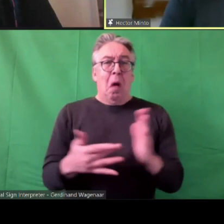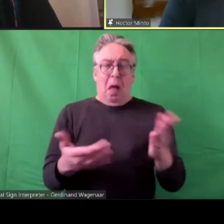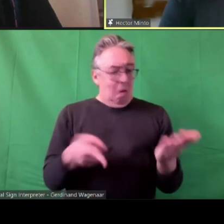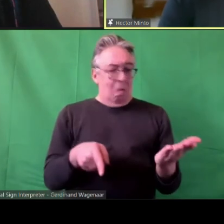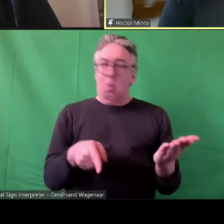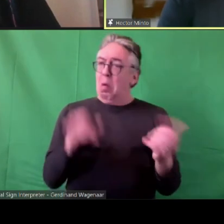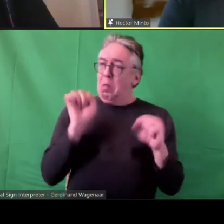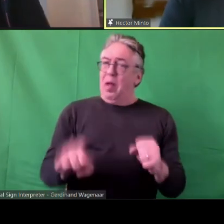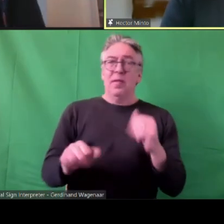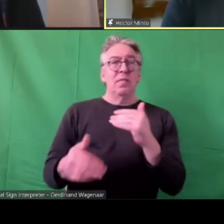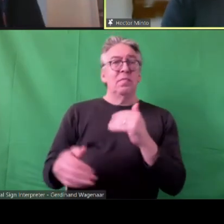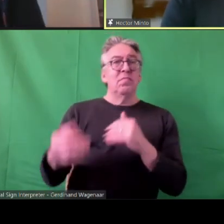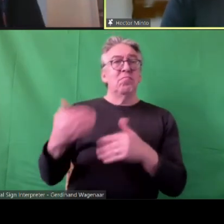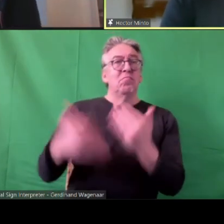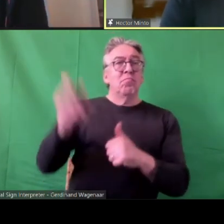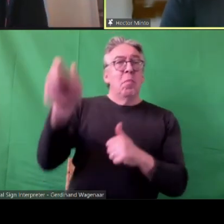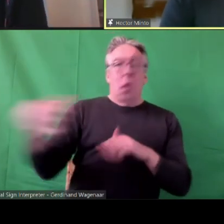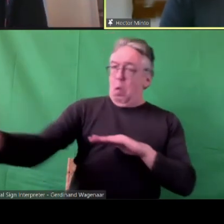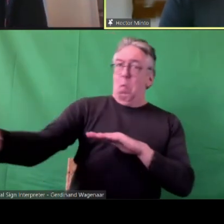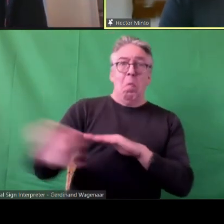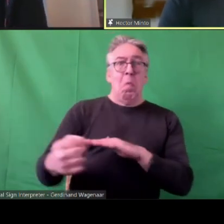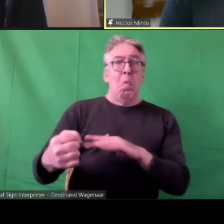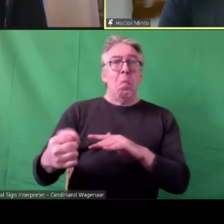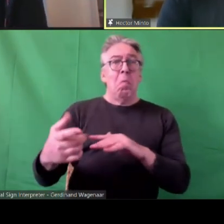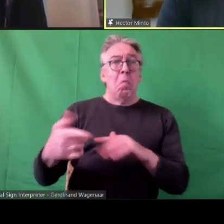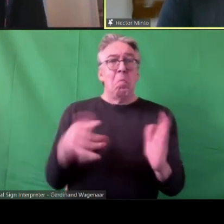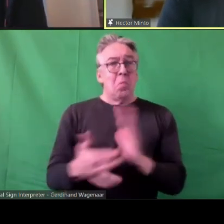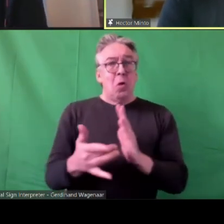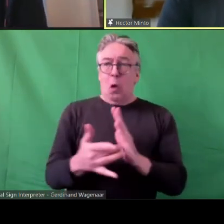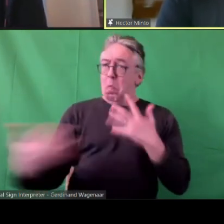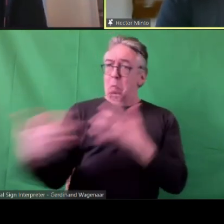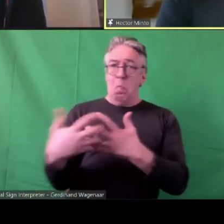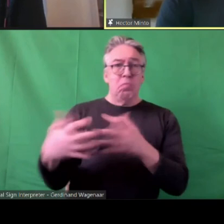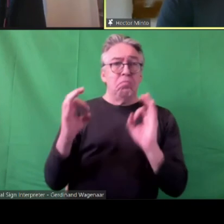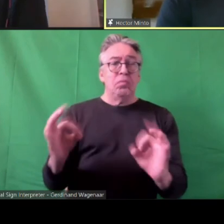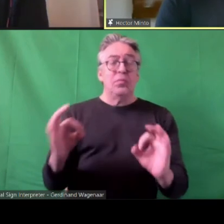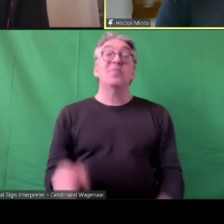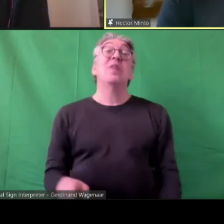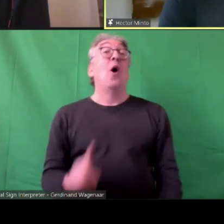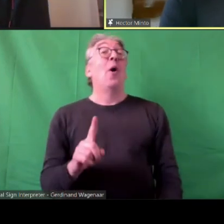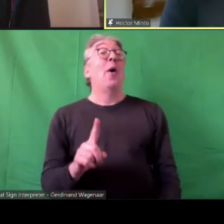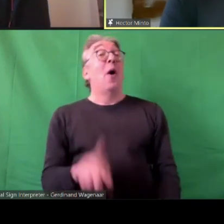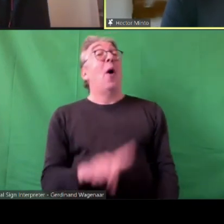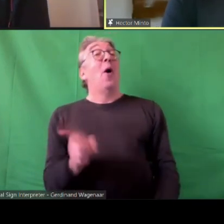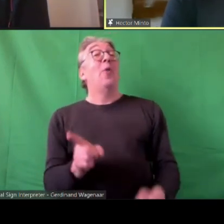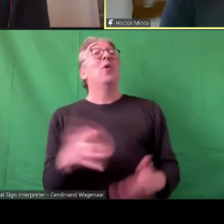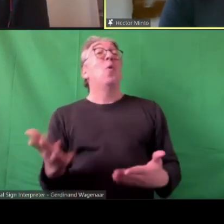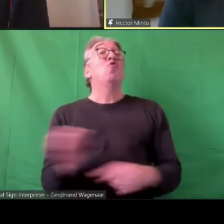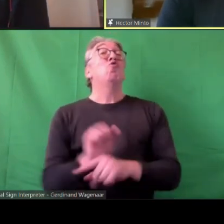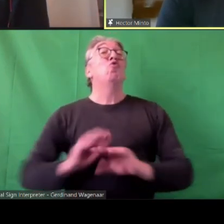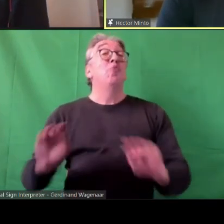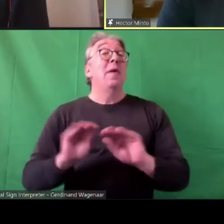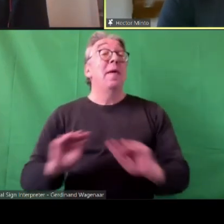can do so more confidently. Part of this is training. So we are also open sourcing all of our training. We've put out